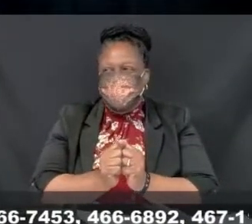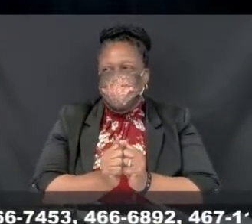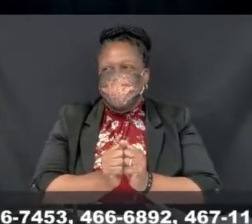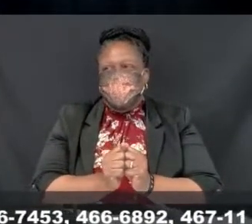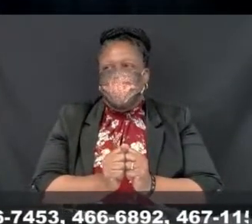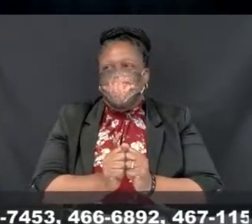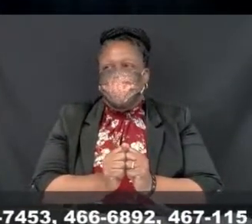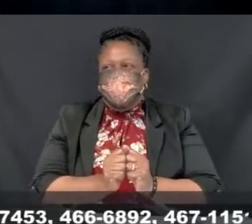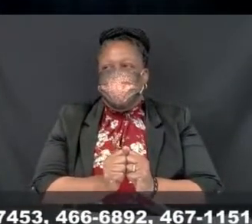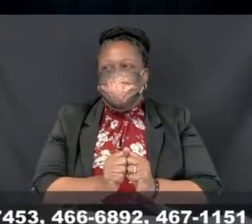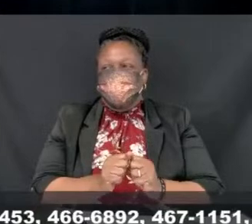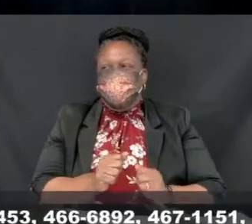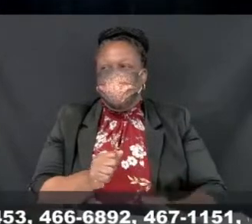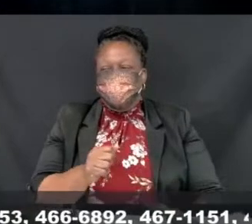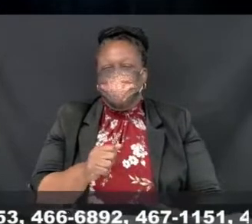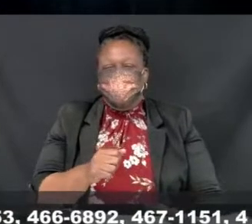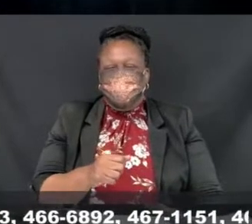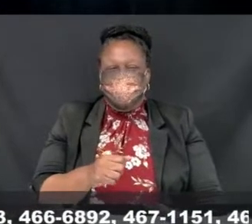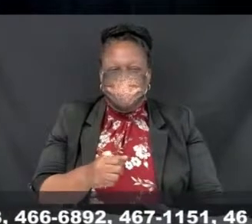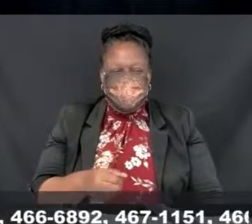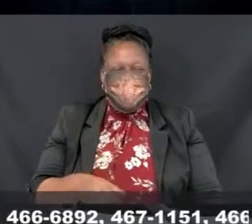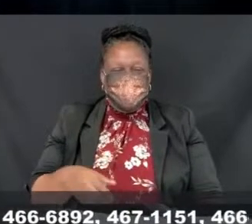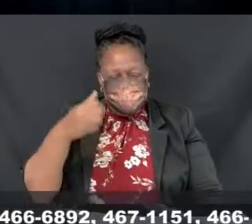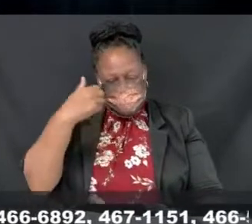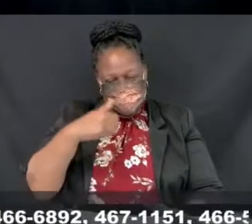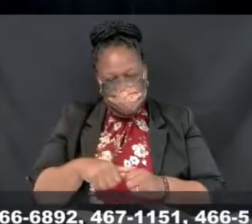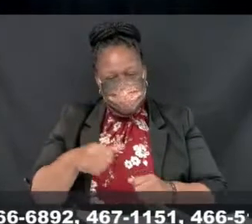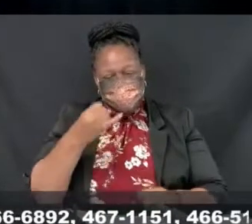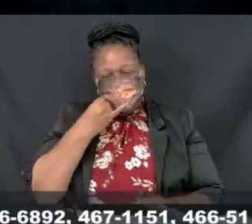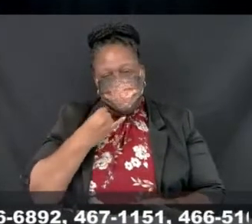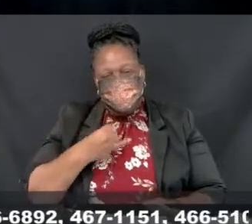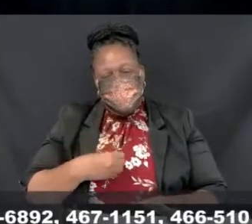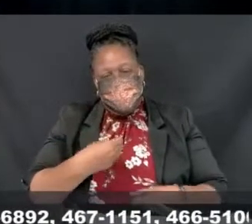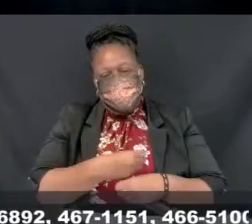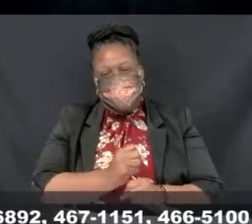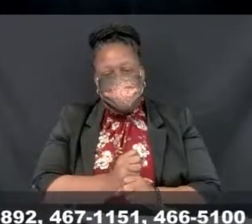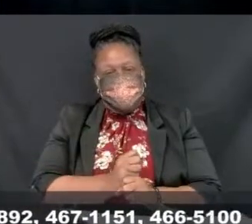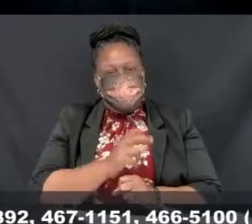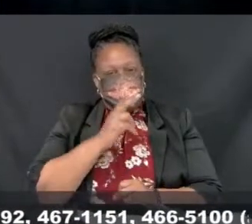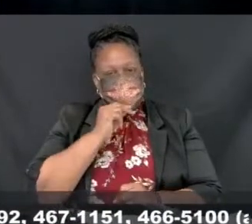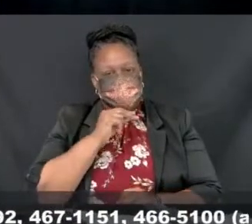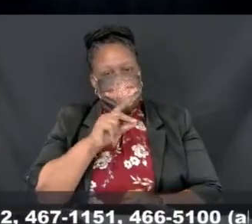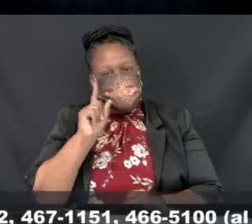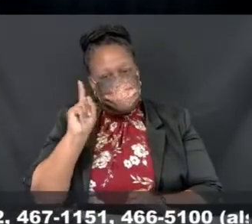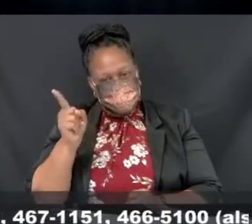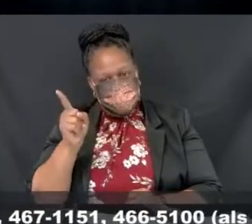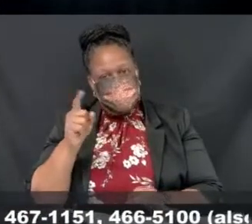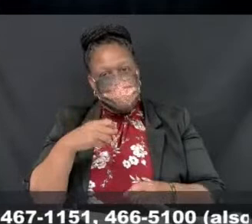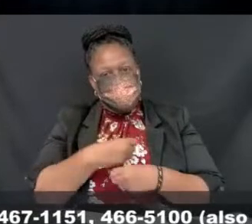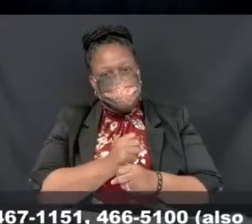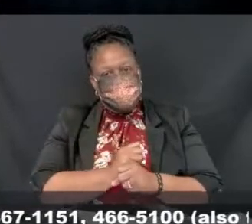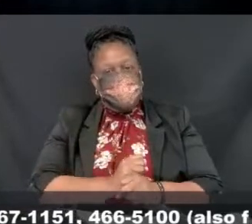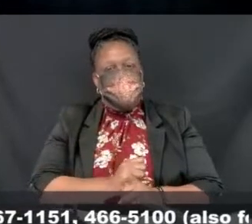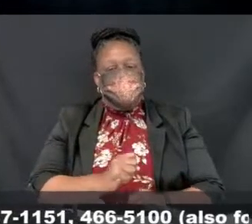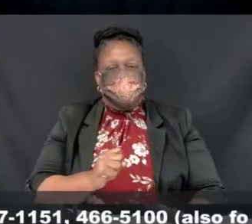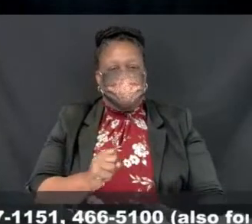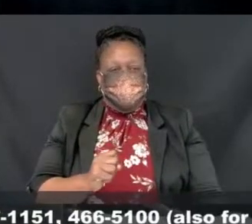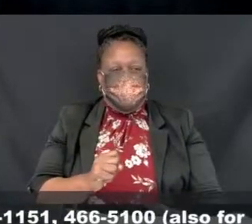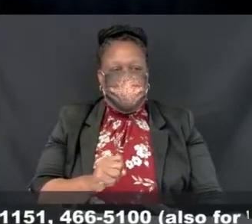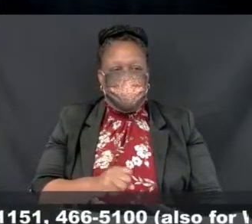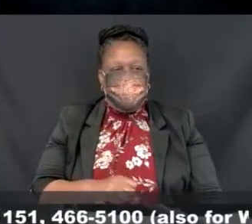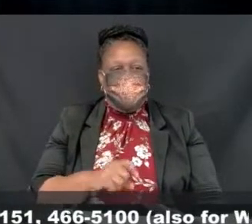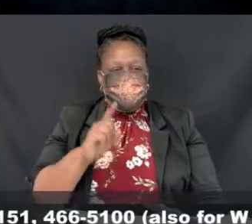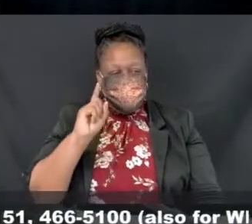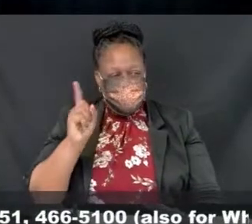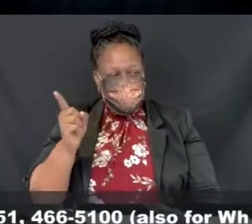Jacob probably made a little something, I don't know if it was a mistake, and I tell you, the general public let us have it